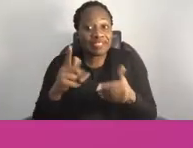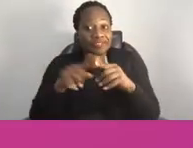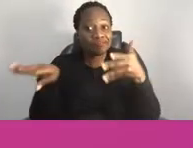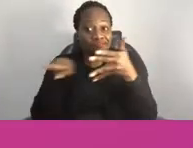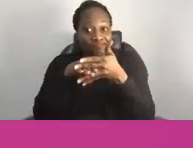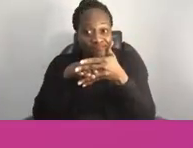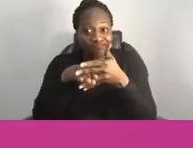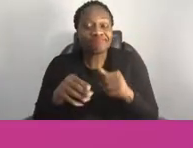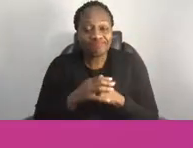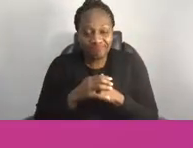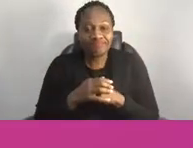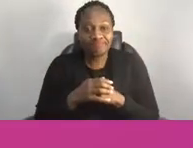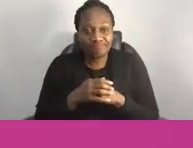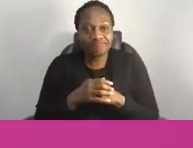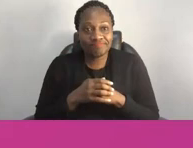break.